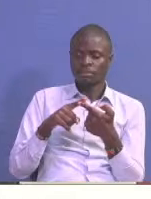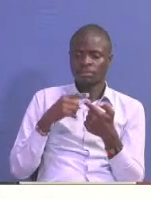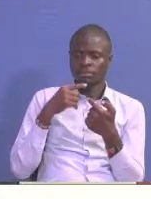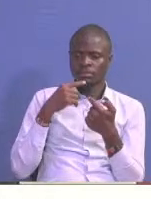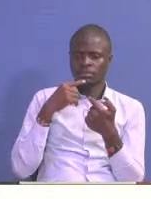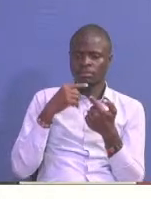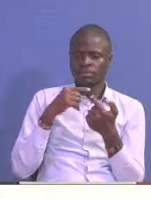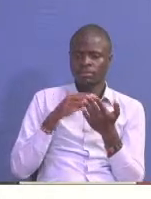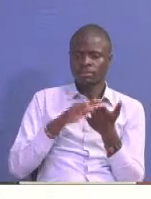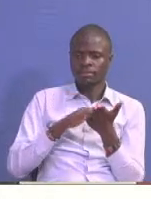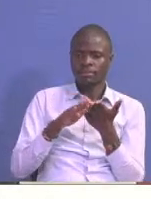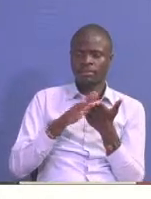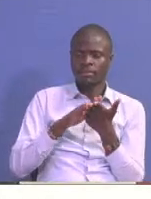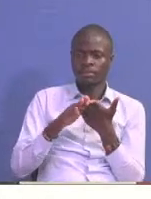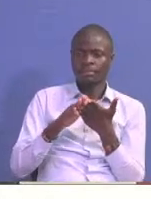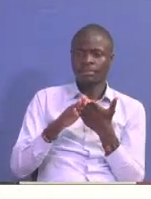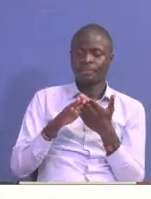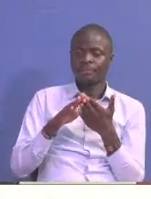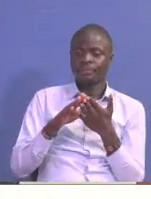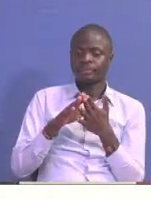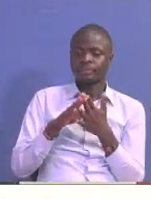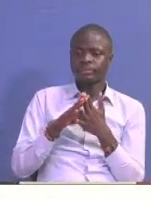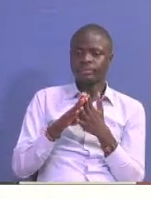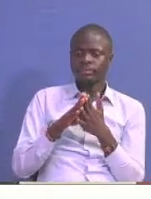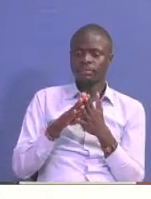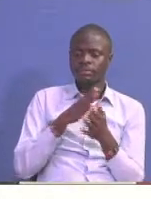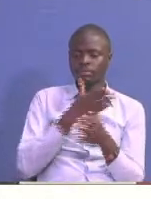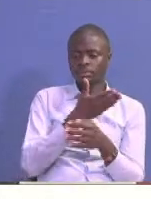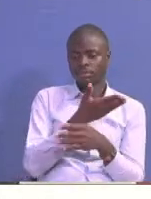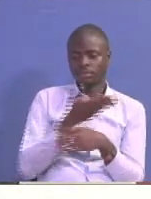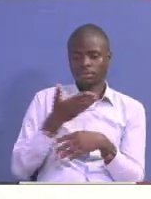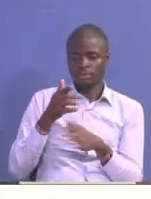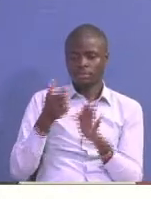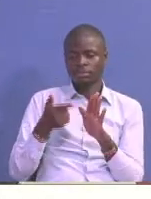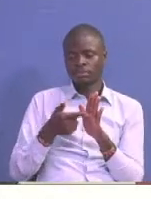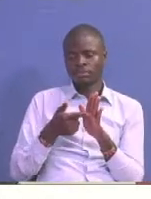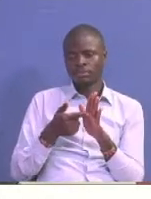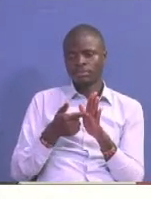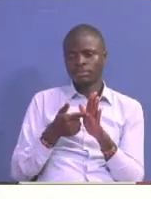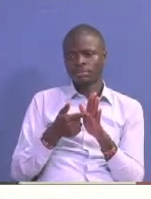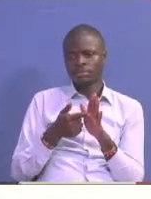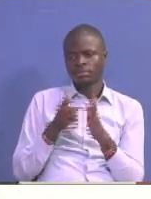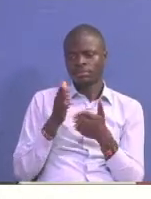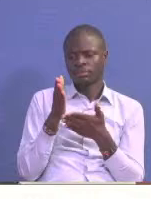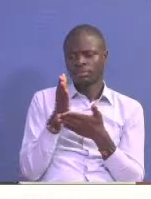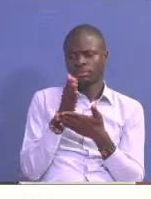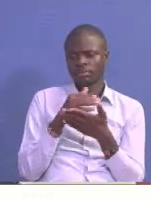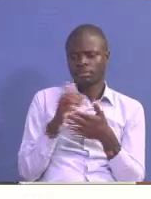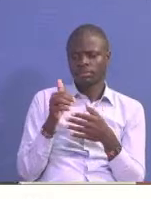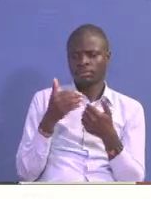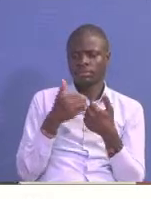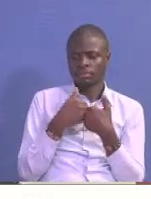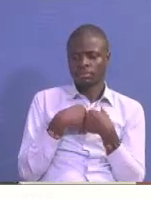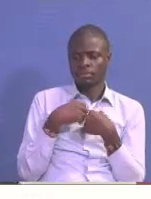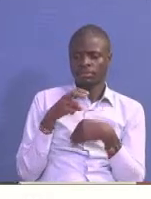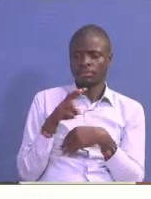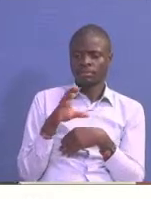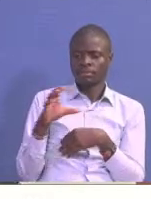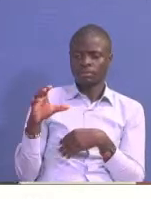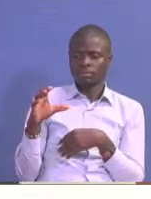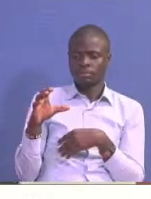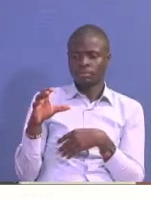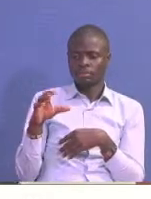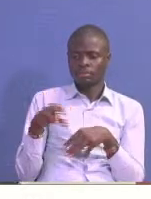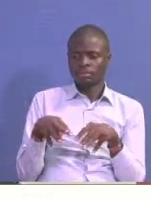willing to do that. So I want to invite this section where we have the VC